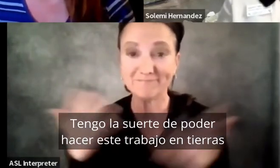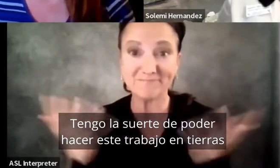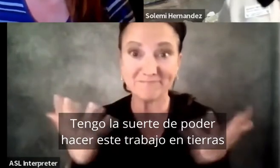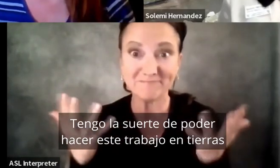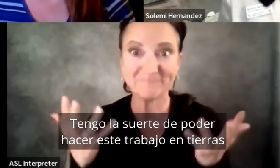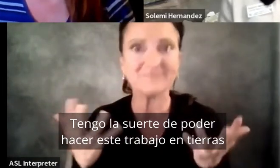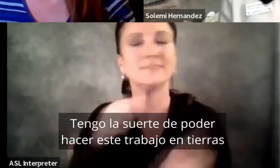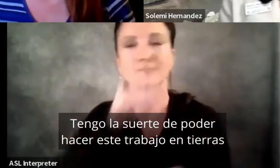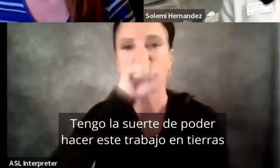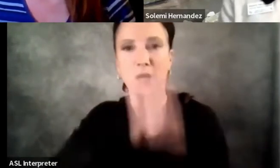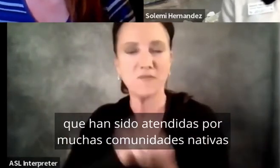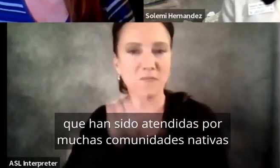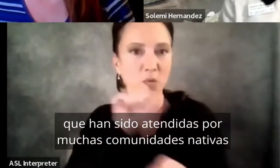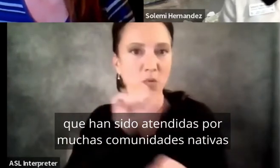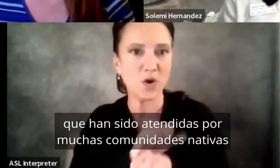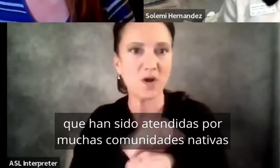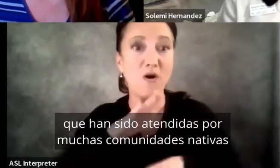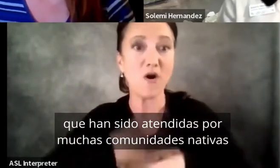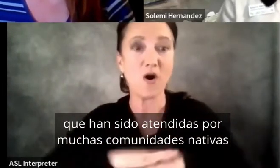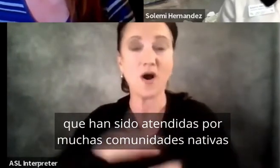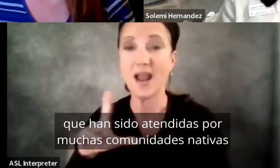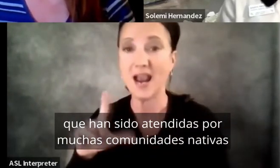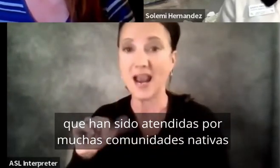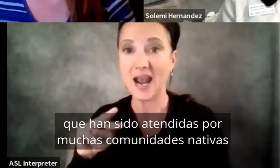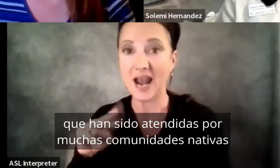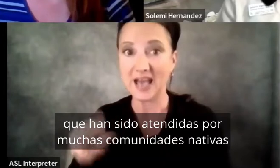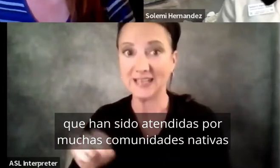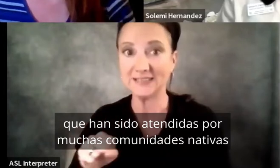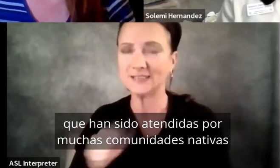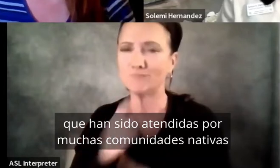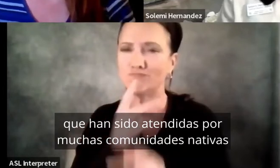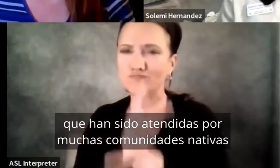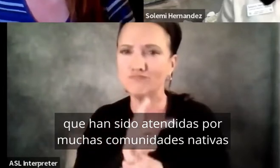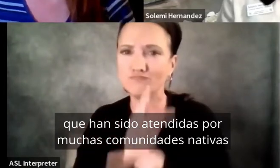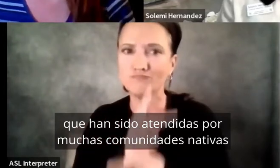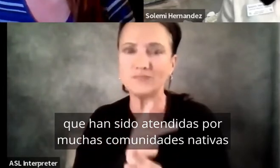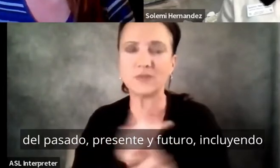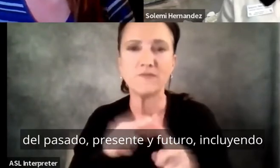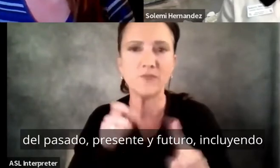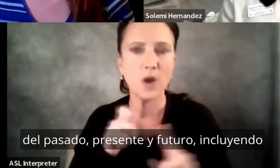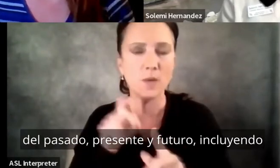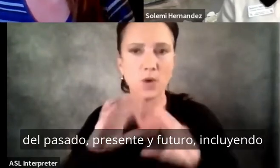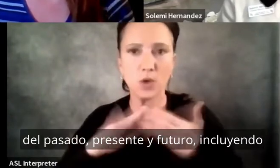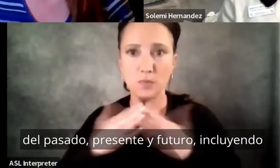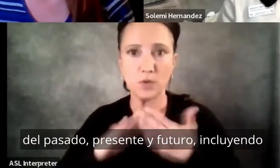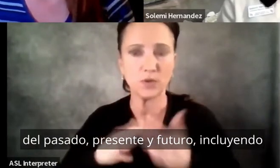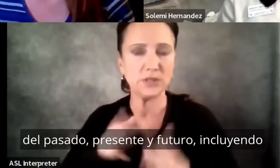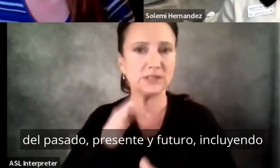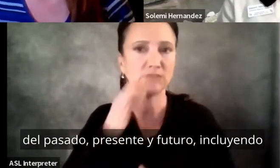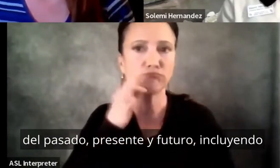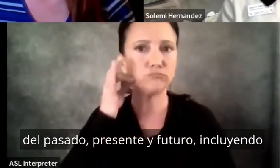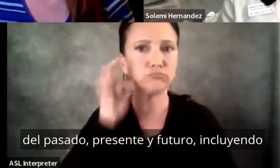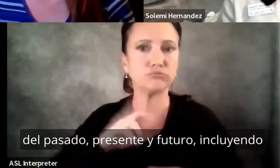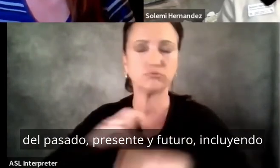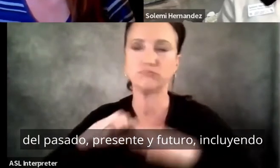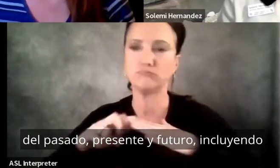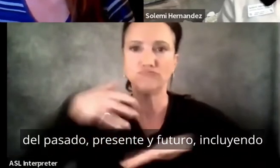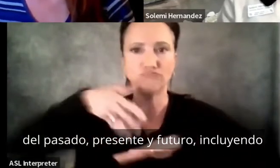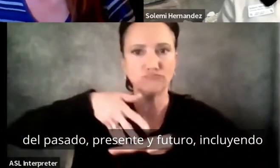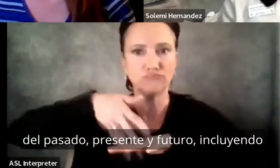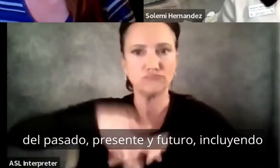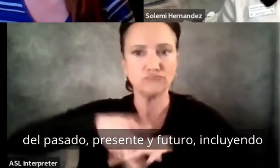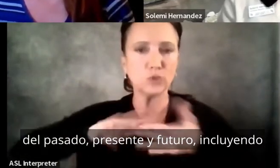this work on lands that have been cared for by many Indigenous communities of the past, present, and